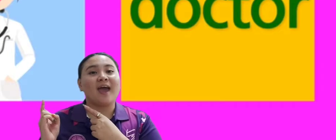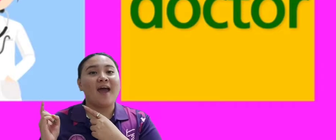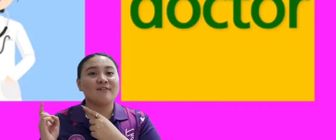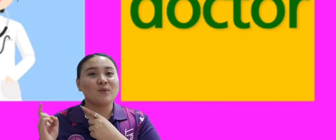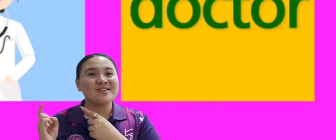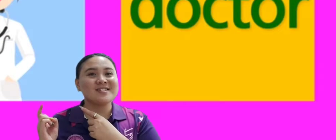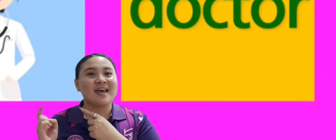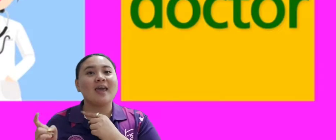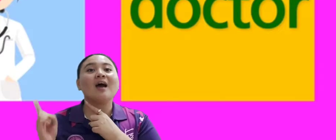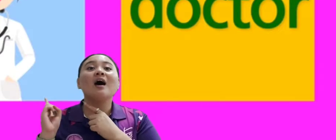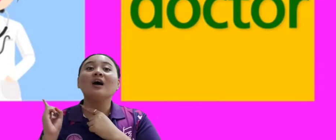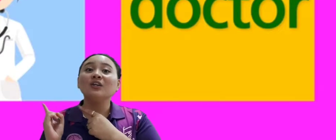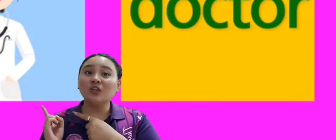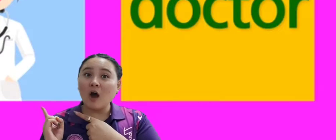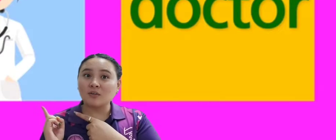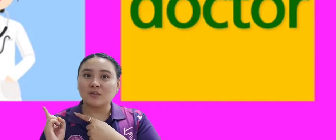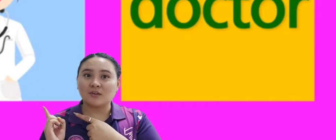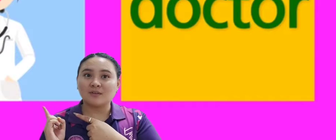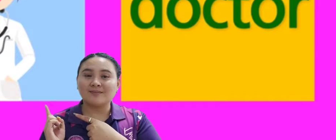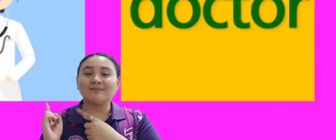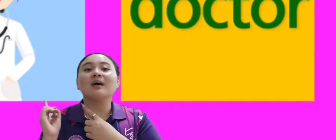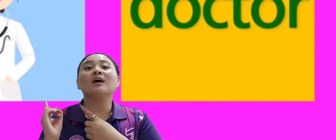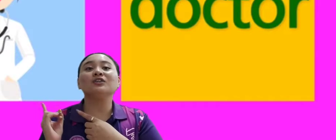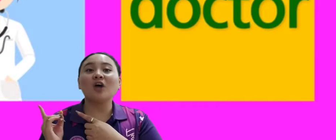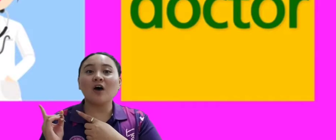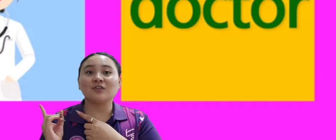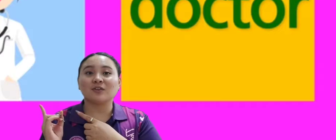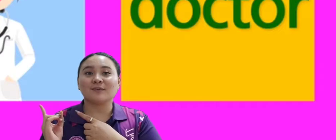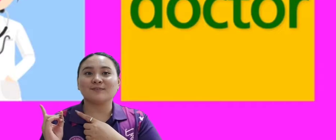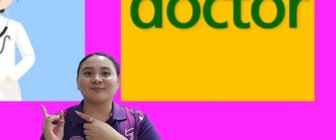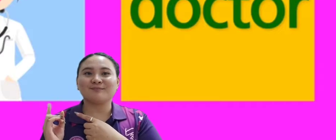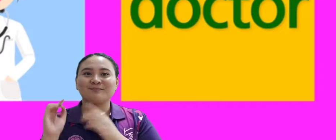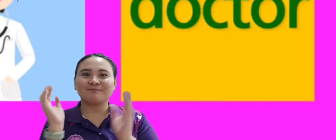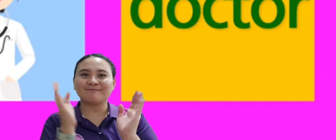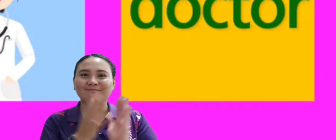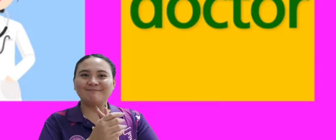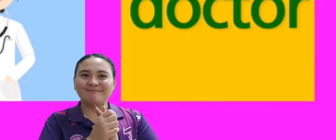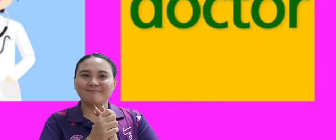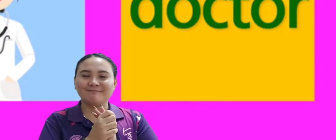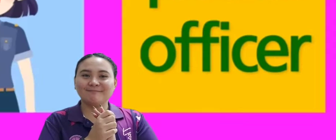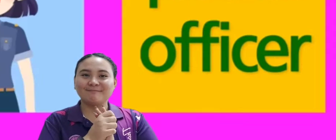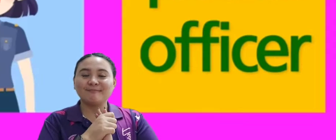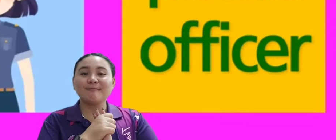doctor. Everyone say doctor. Doctor.